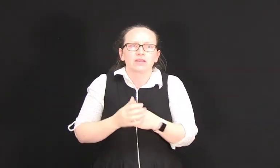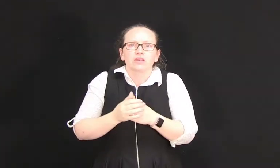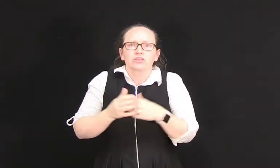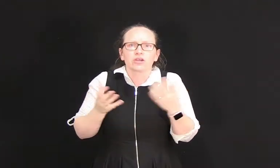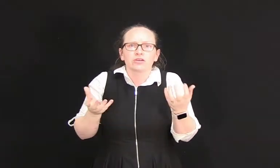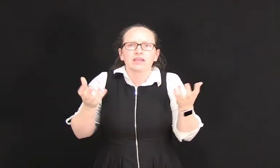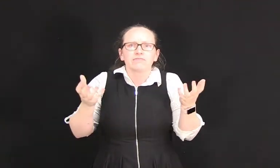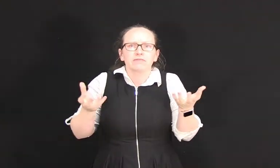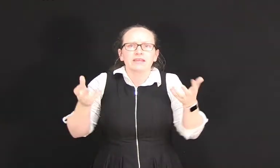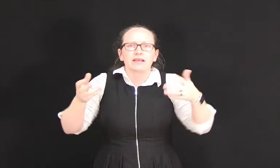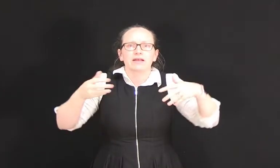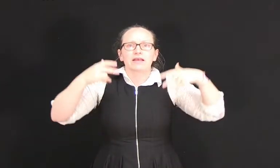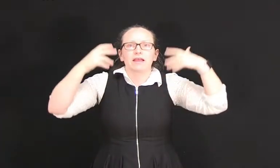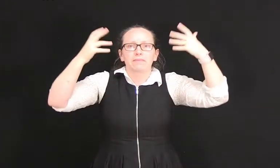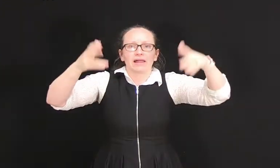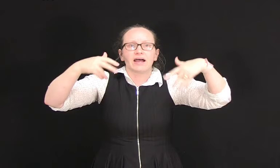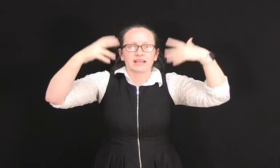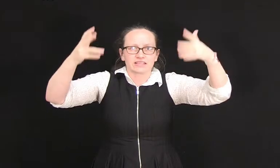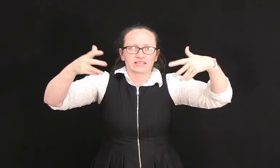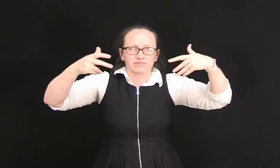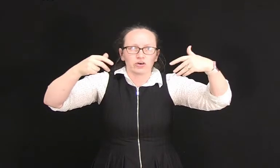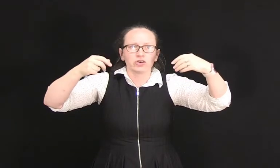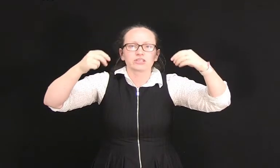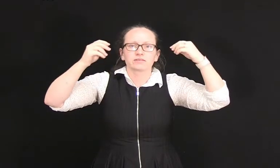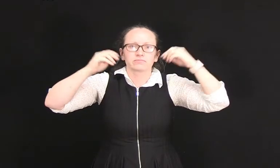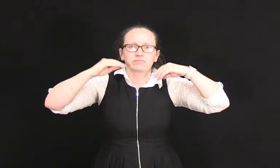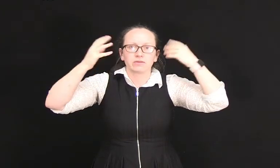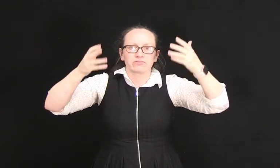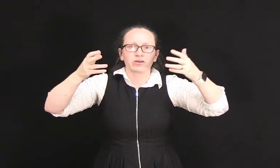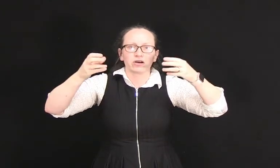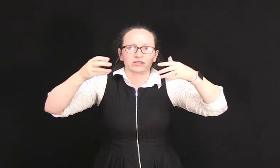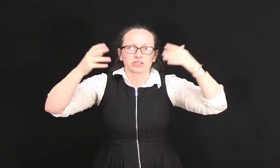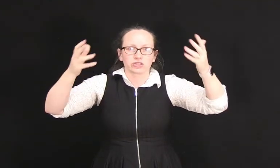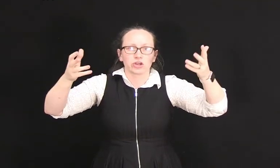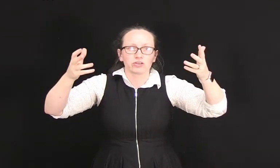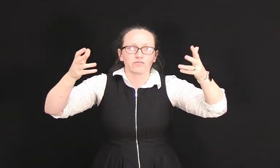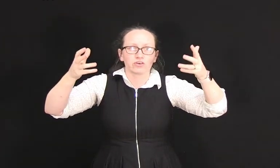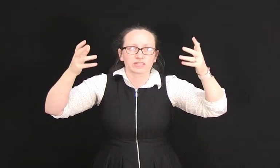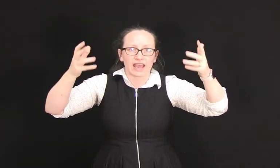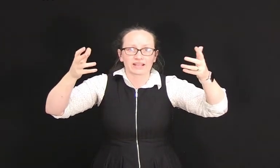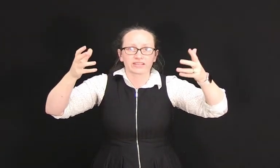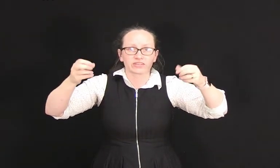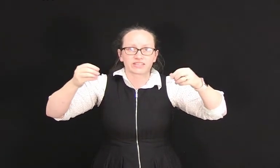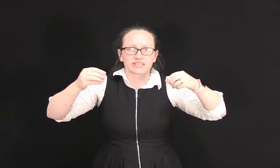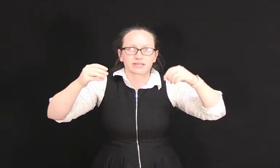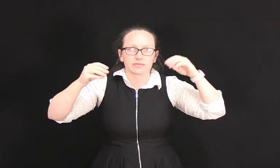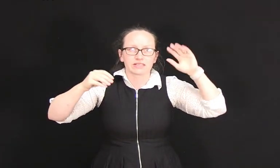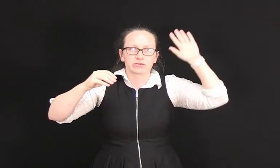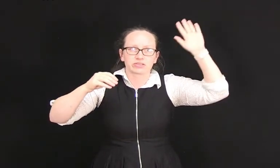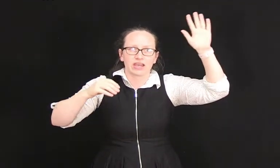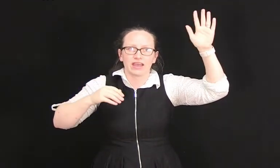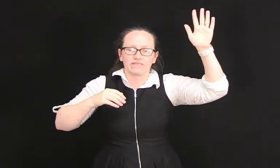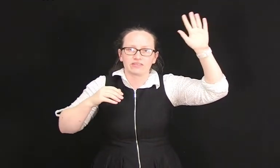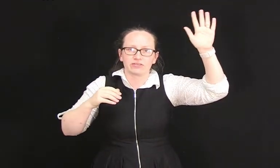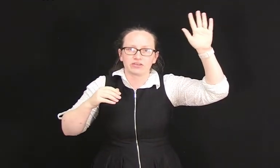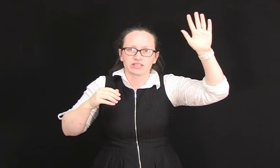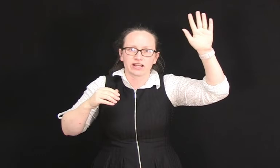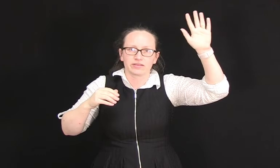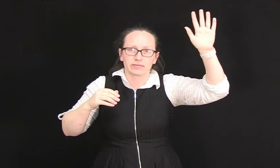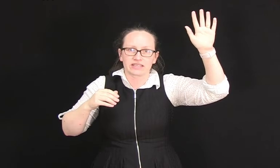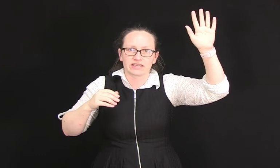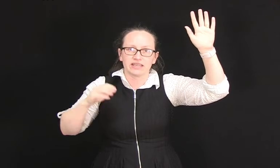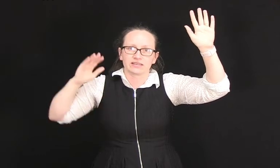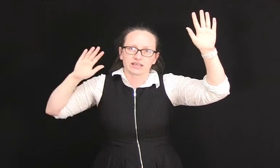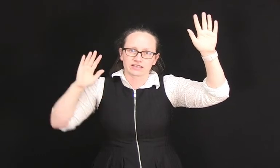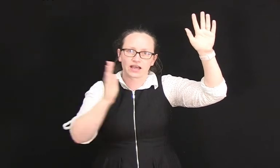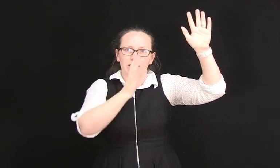this. So if we're applying this force, we've got the total force acting on the system is equal to F0